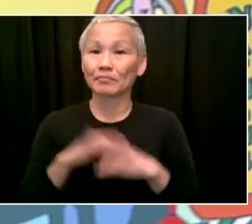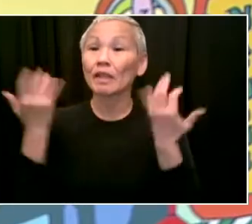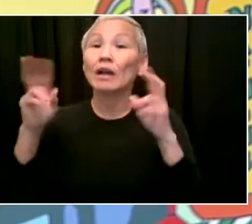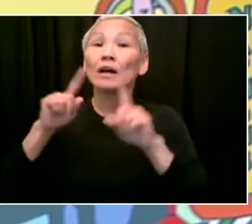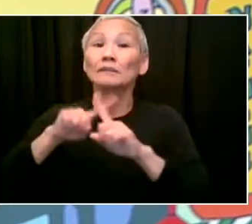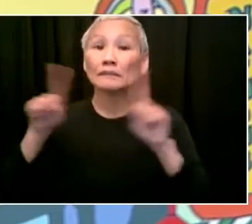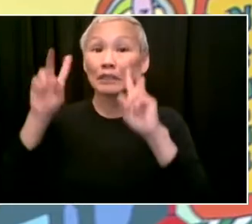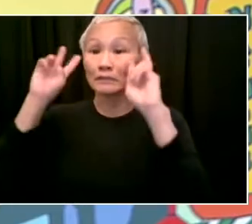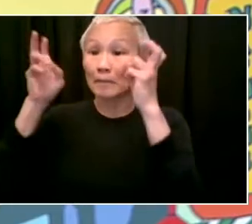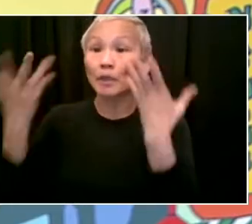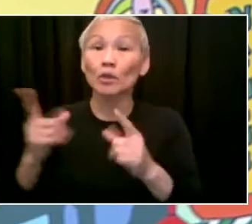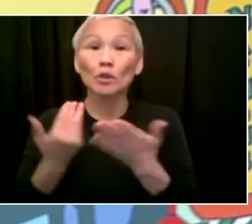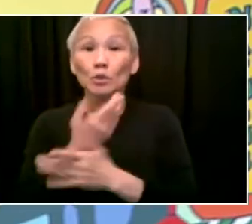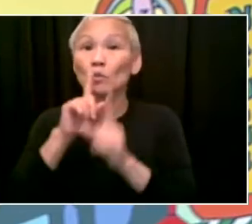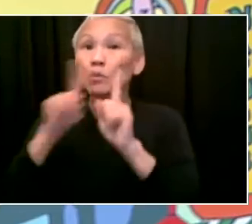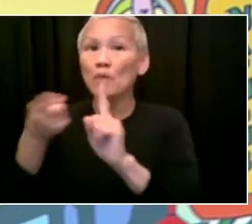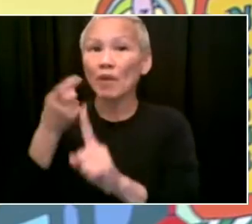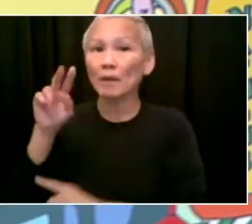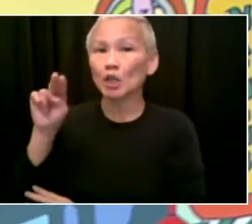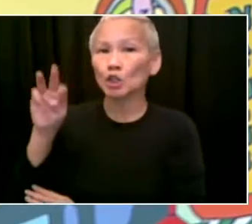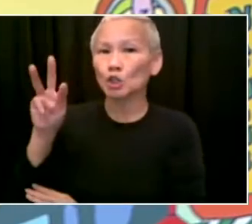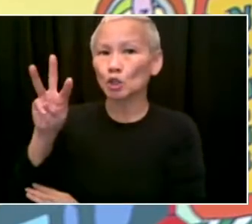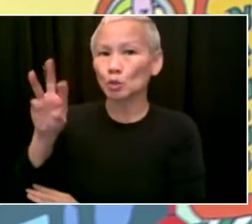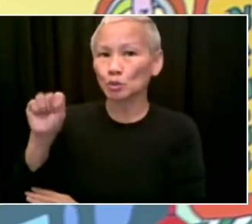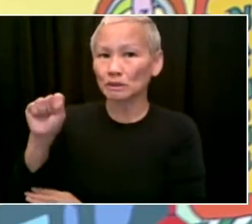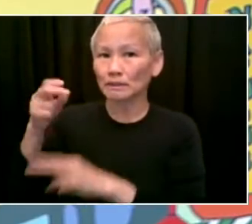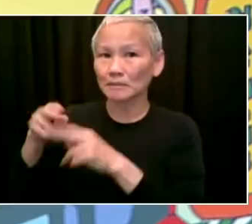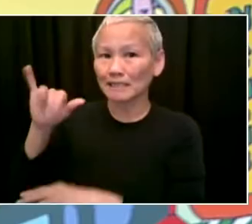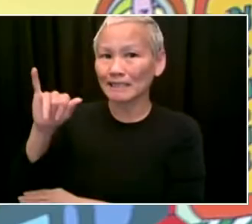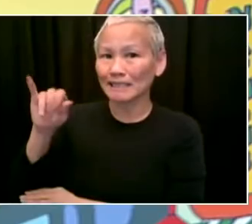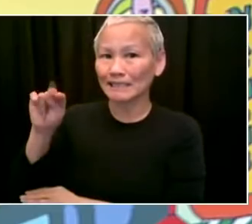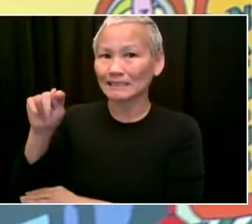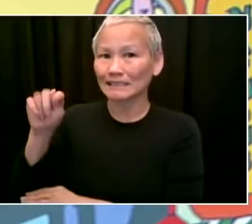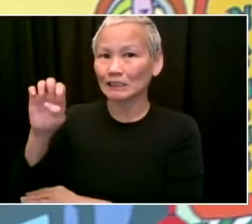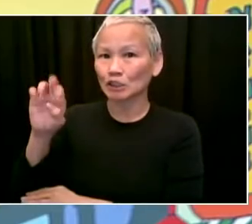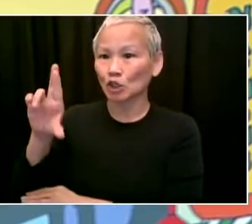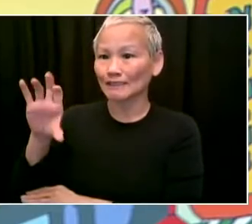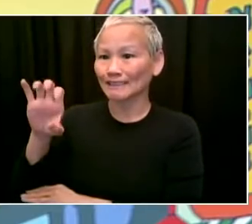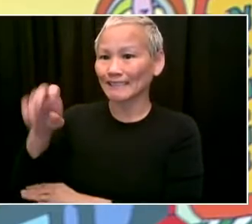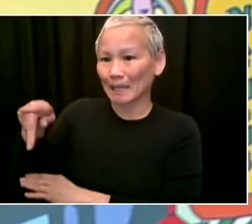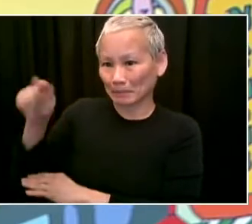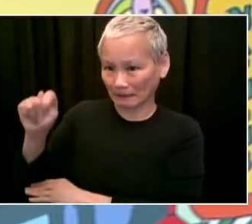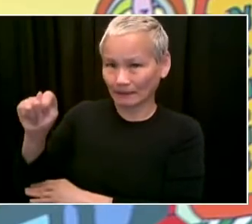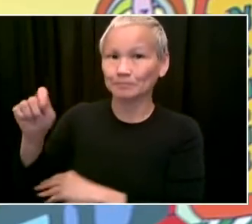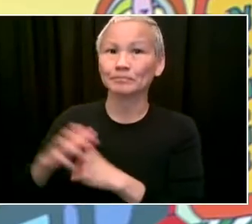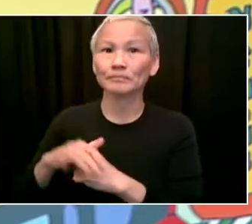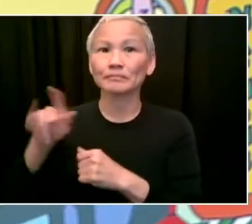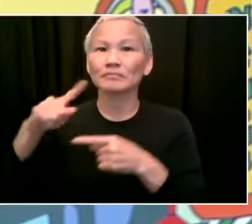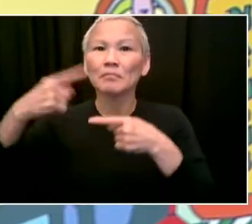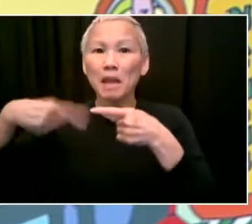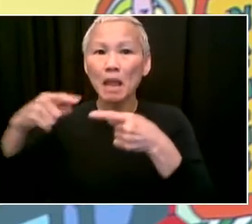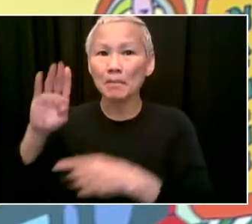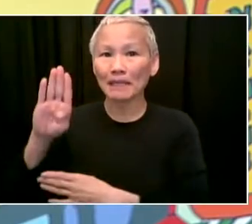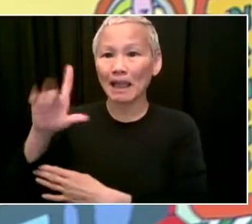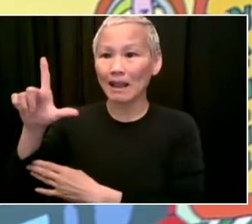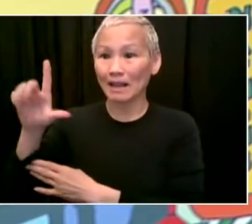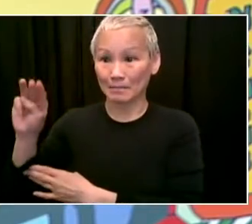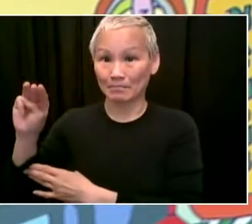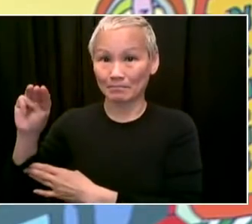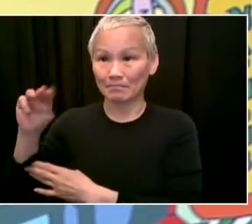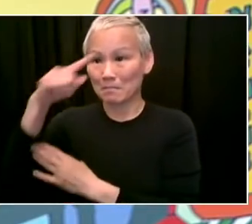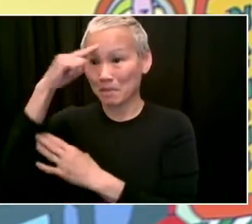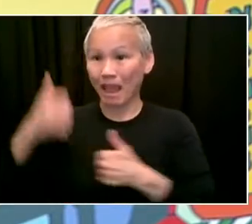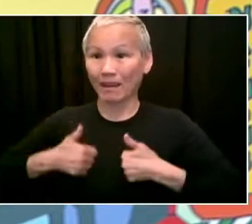about NYPD conduct last summer. The Intercept found the NYPD took much longer to respond to looting than